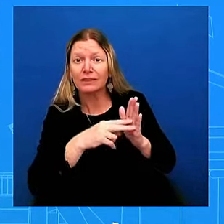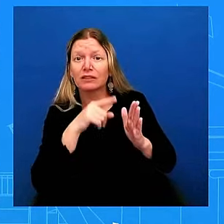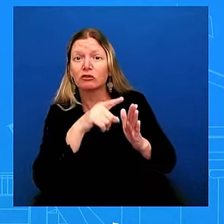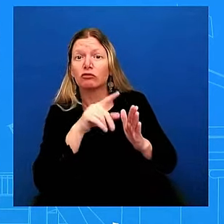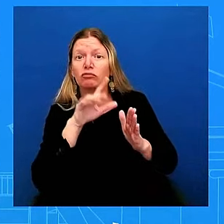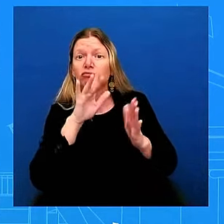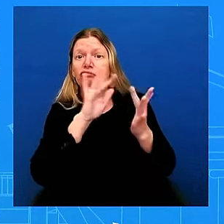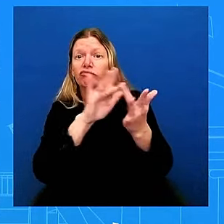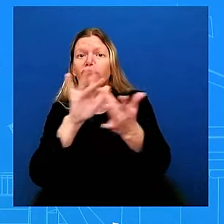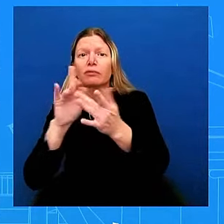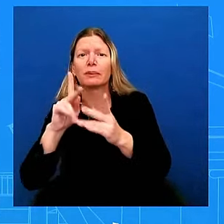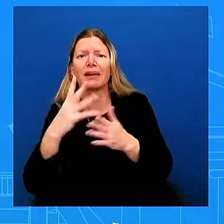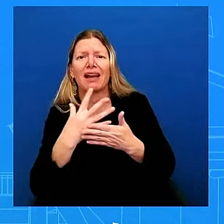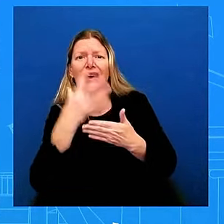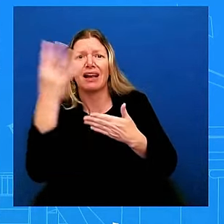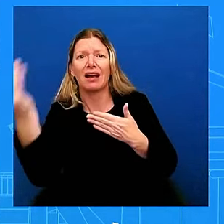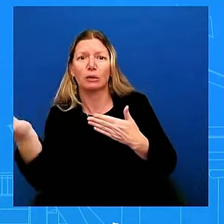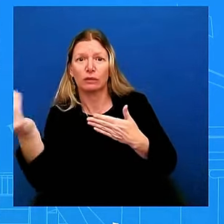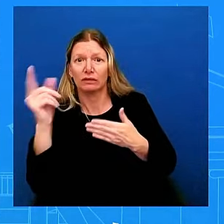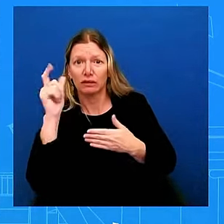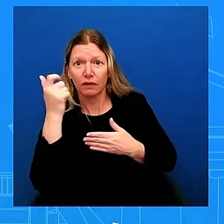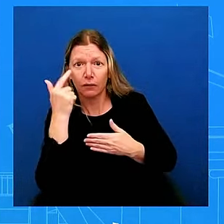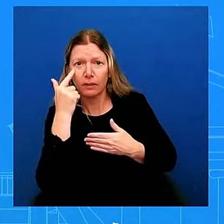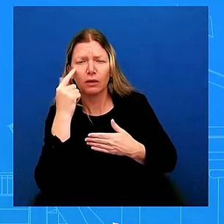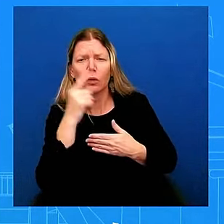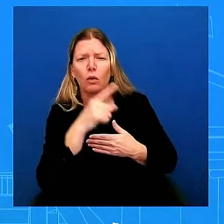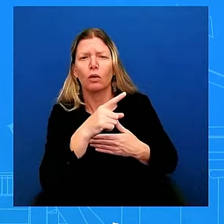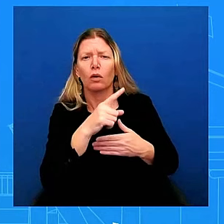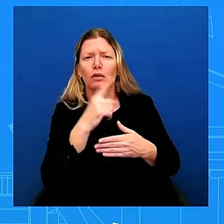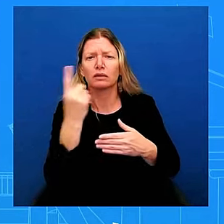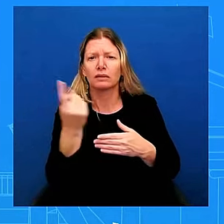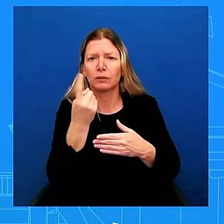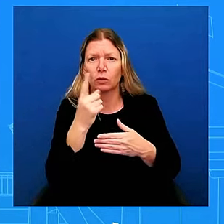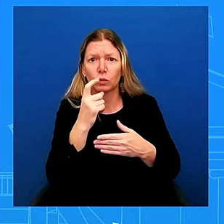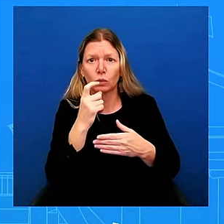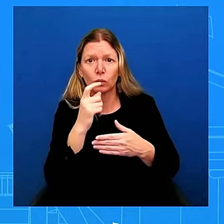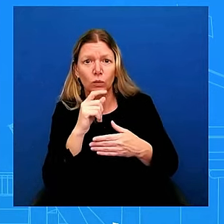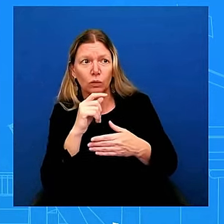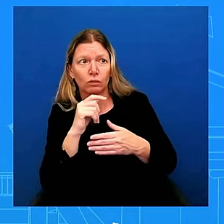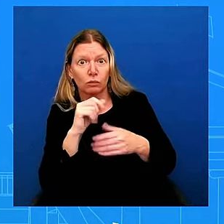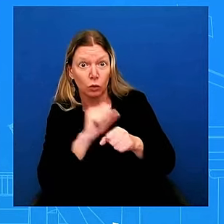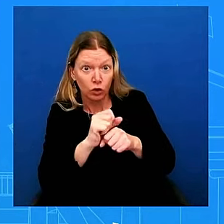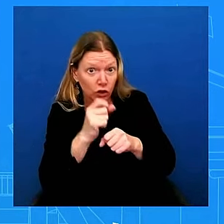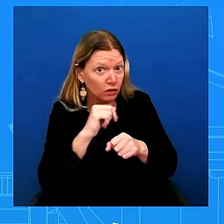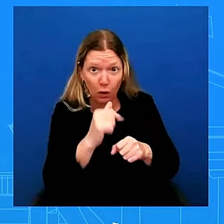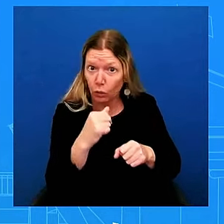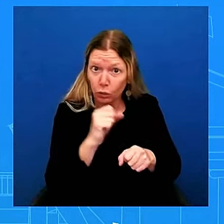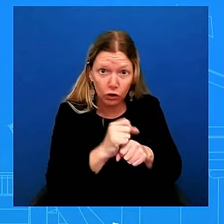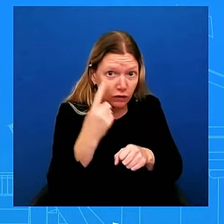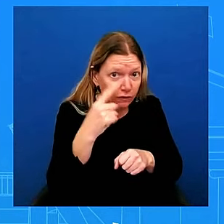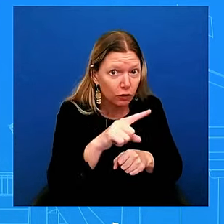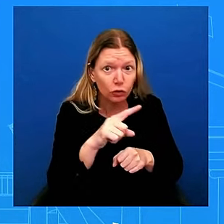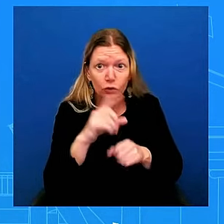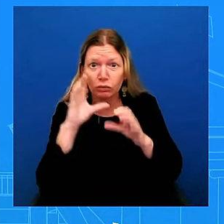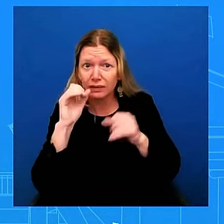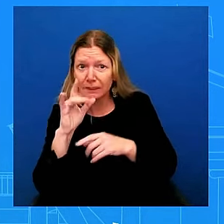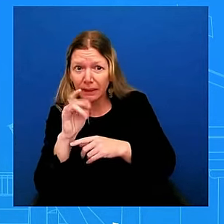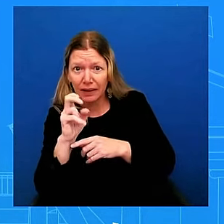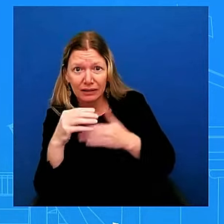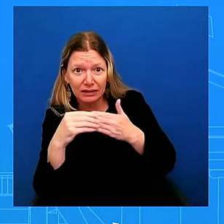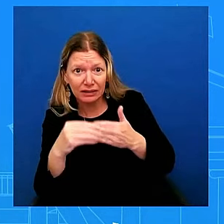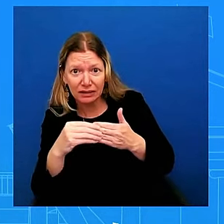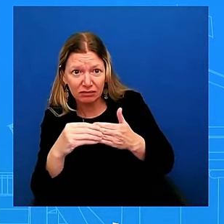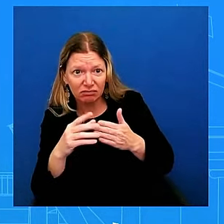you or for President Biden to lead this review? I am committed to going externally of the department